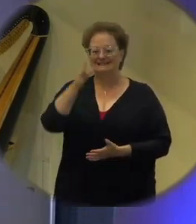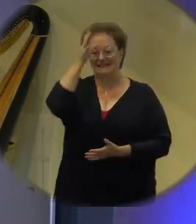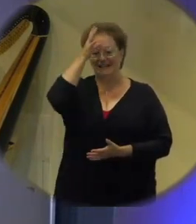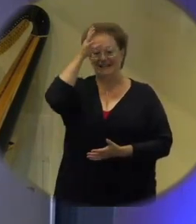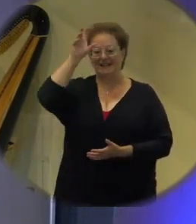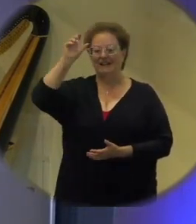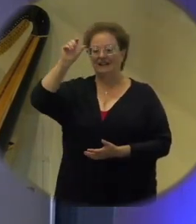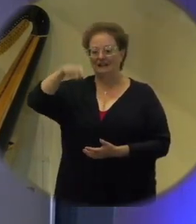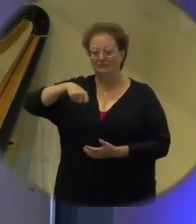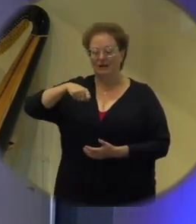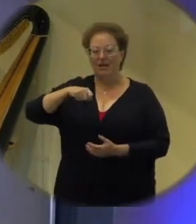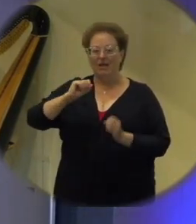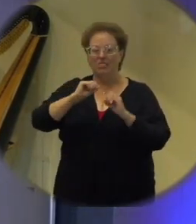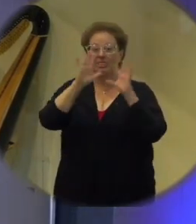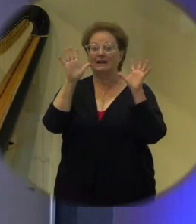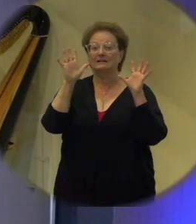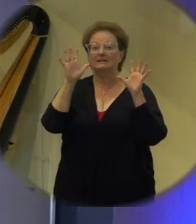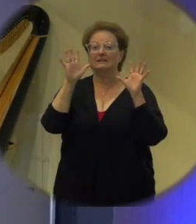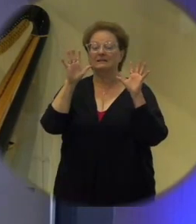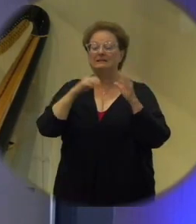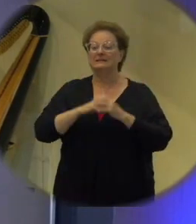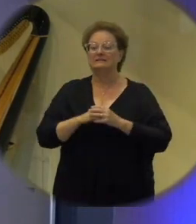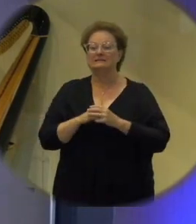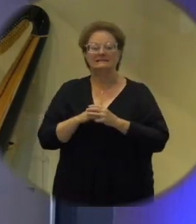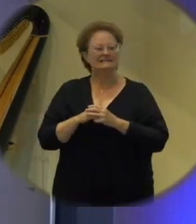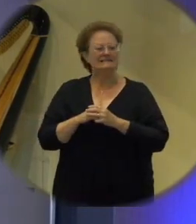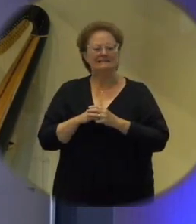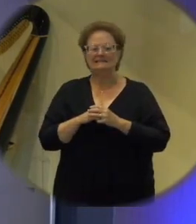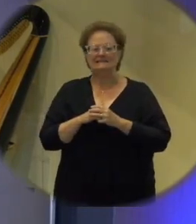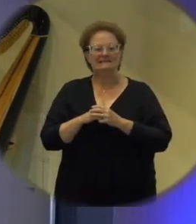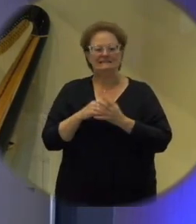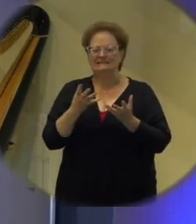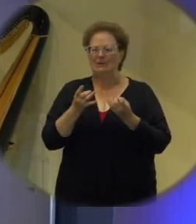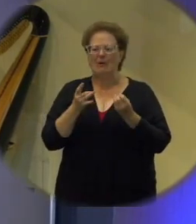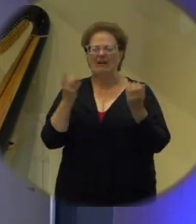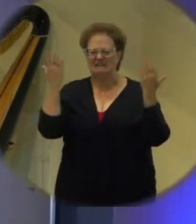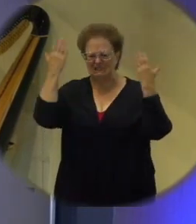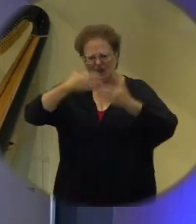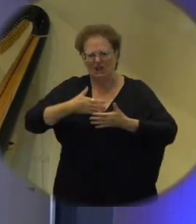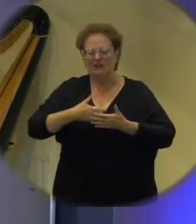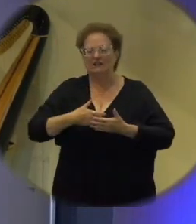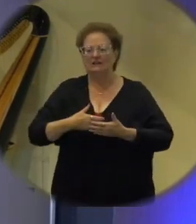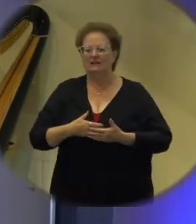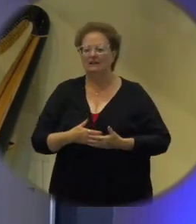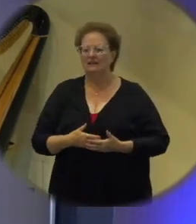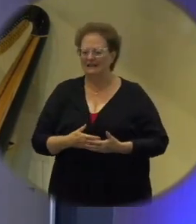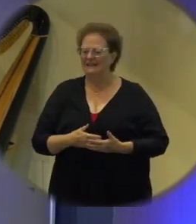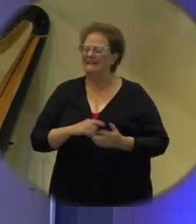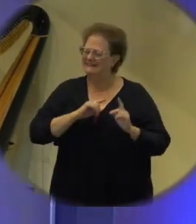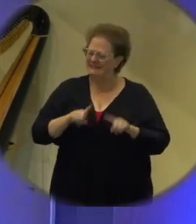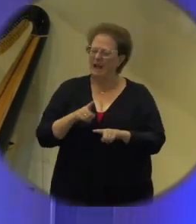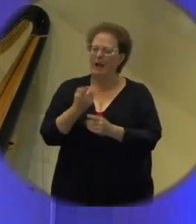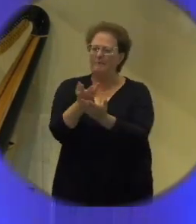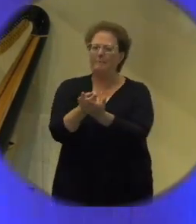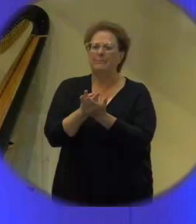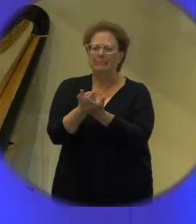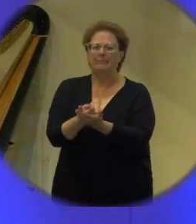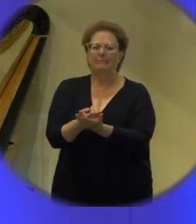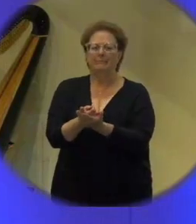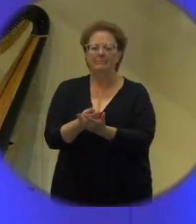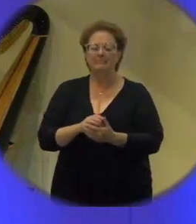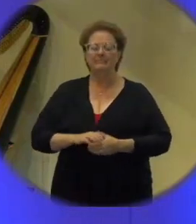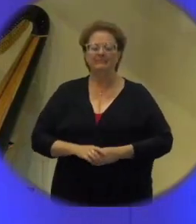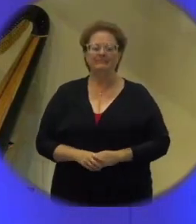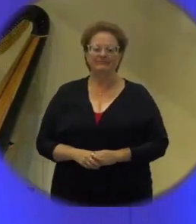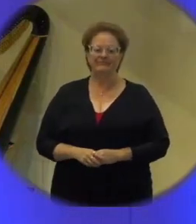as soon as he closed the door, I ran over, turned the light on, and I wouldn't get back in bed. You know? And my dad says, Greg, get in bed. And I'm the oldest,